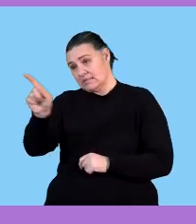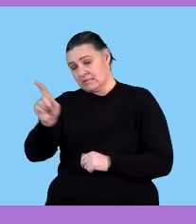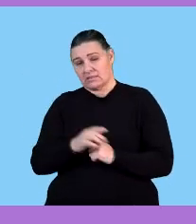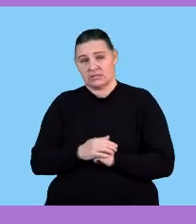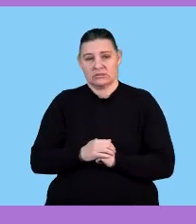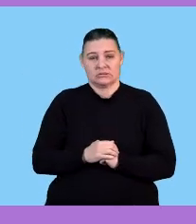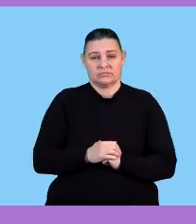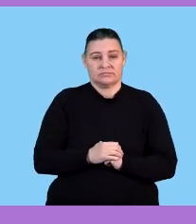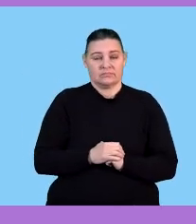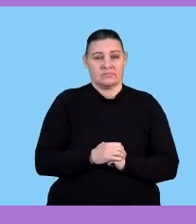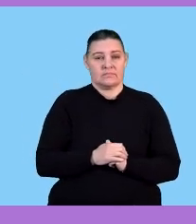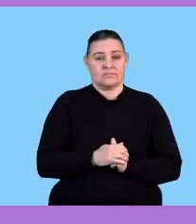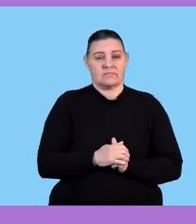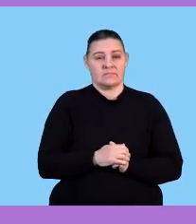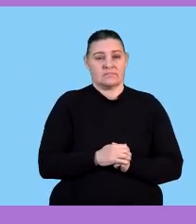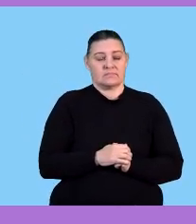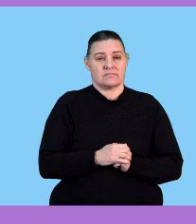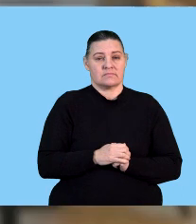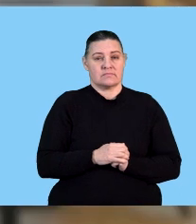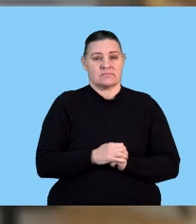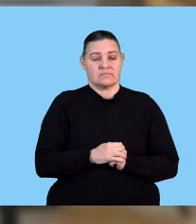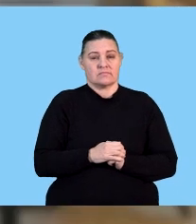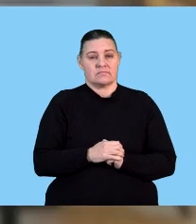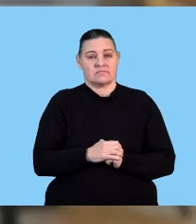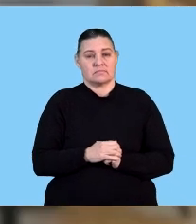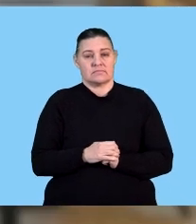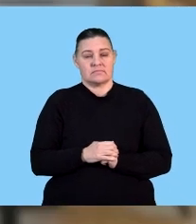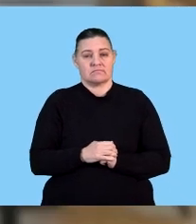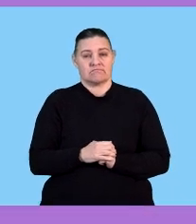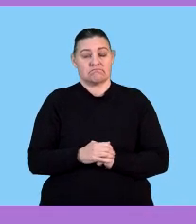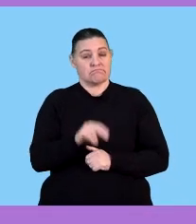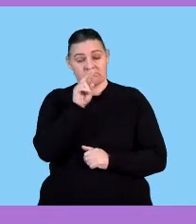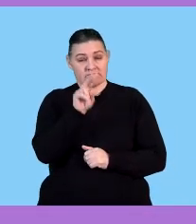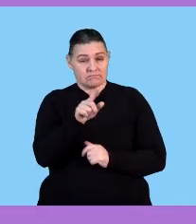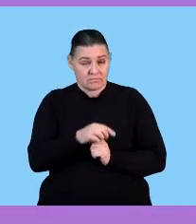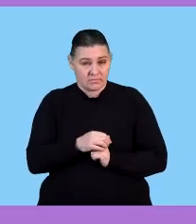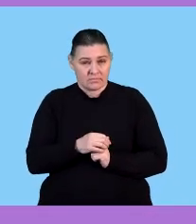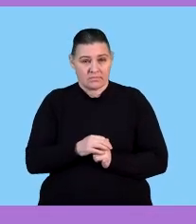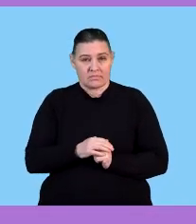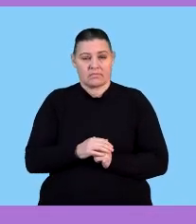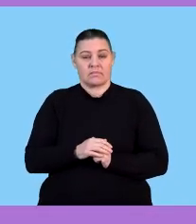across. Divide, multiply. Beautiful. Looking now,